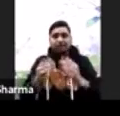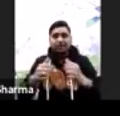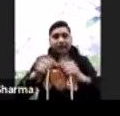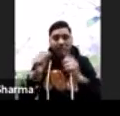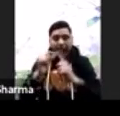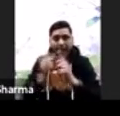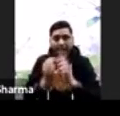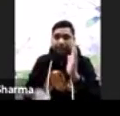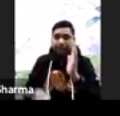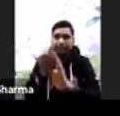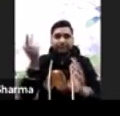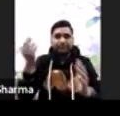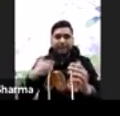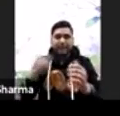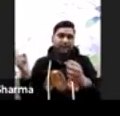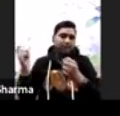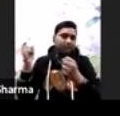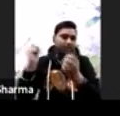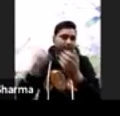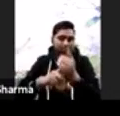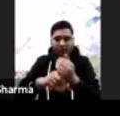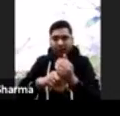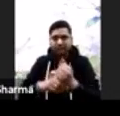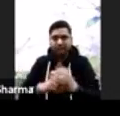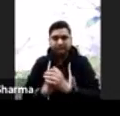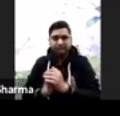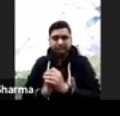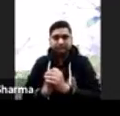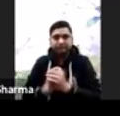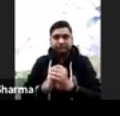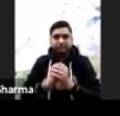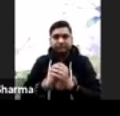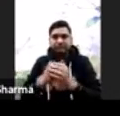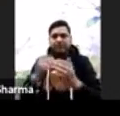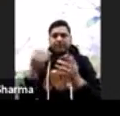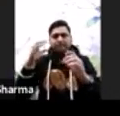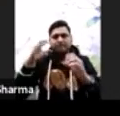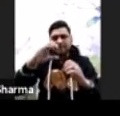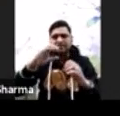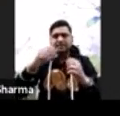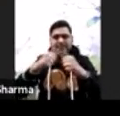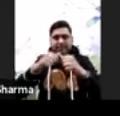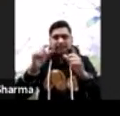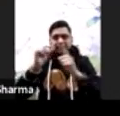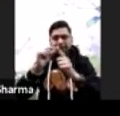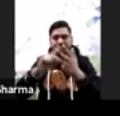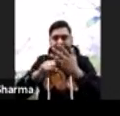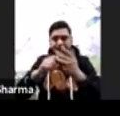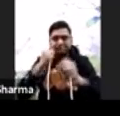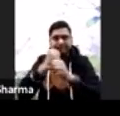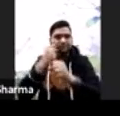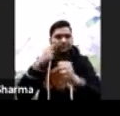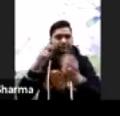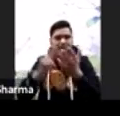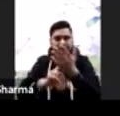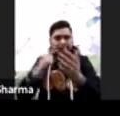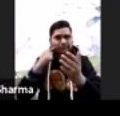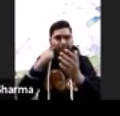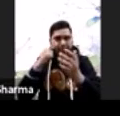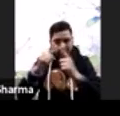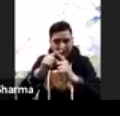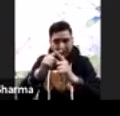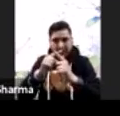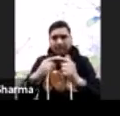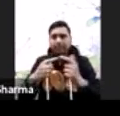on this occasion. On behalf of Capgemini and Sarthak and the entire team out here, I extend a very hearty